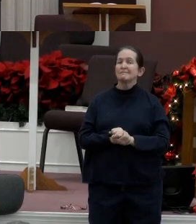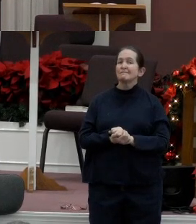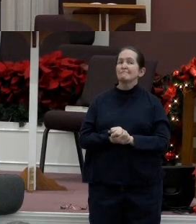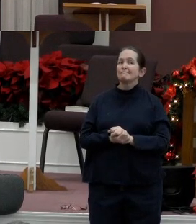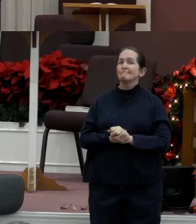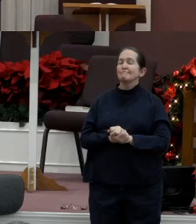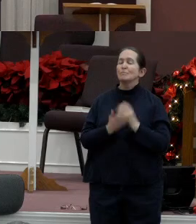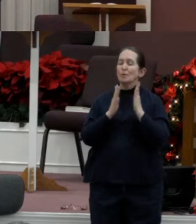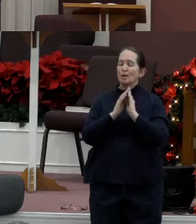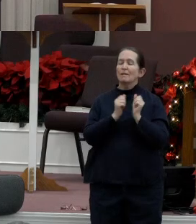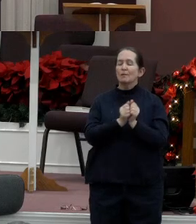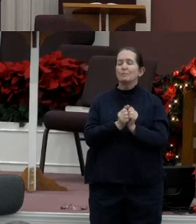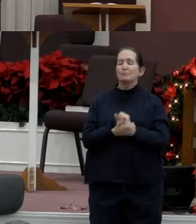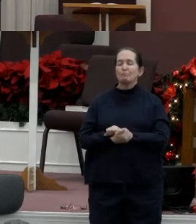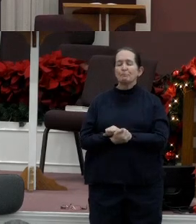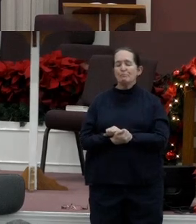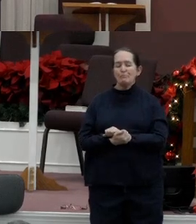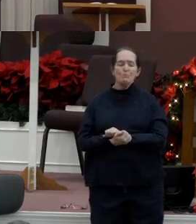Let's pray together.